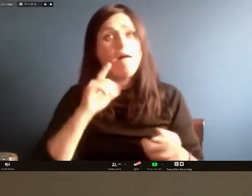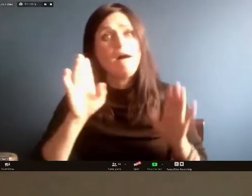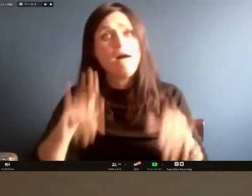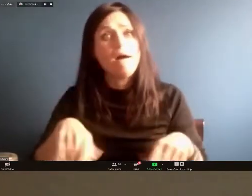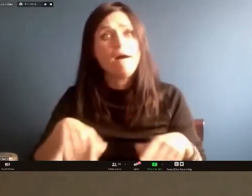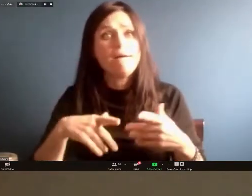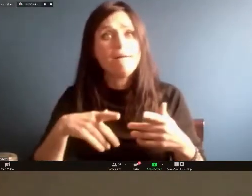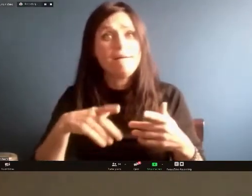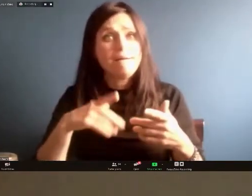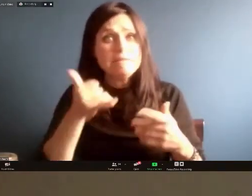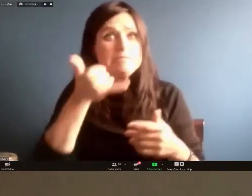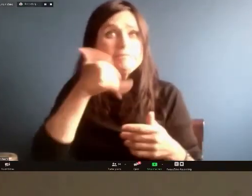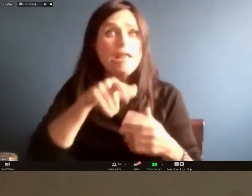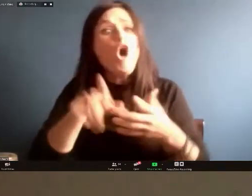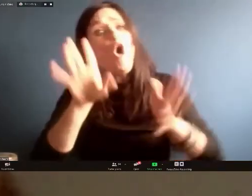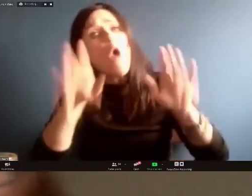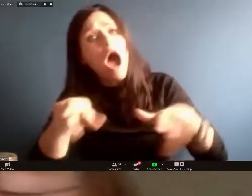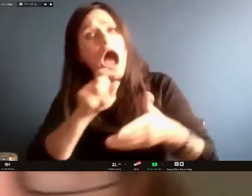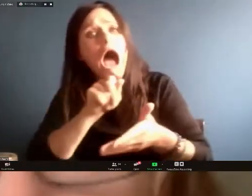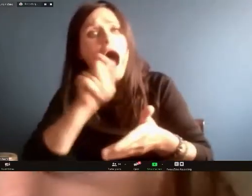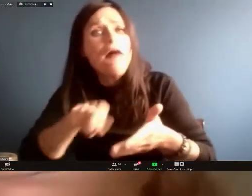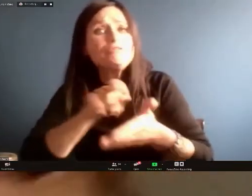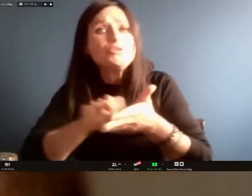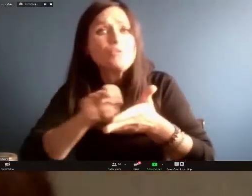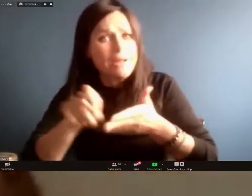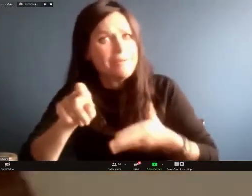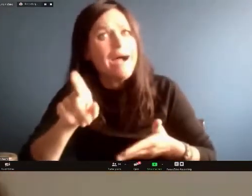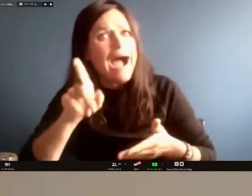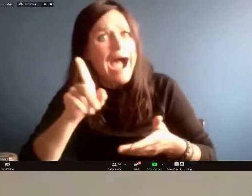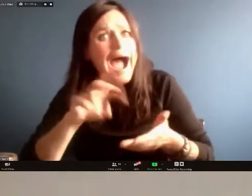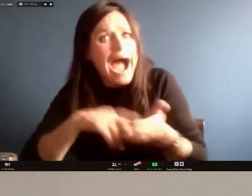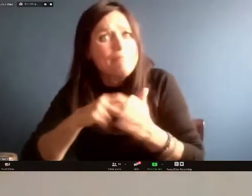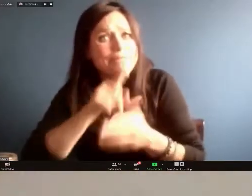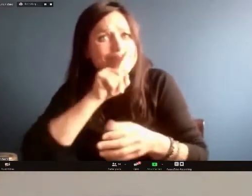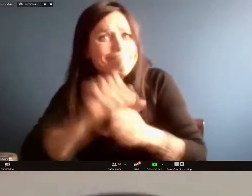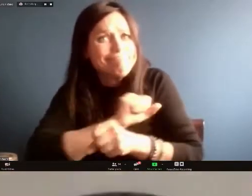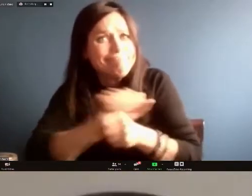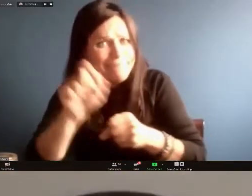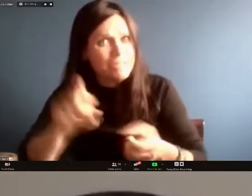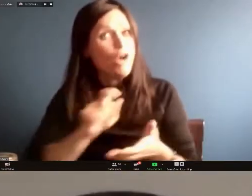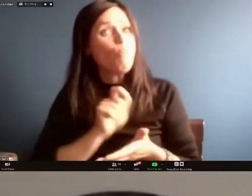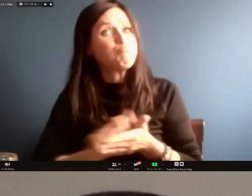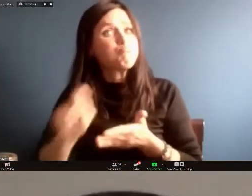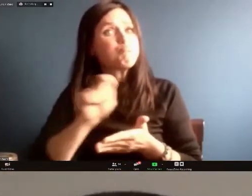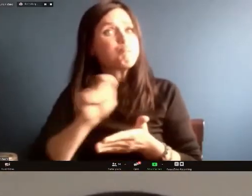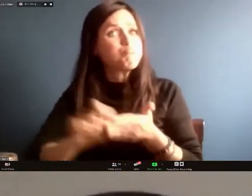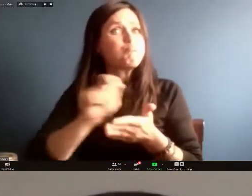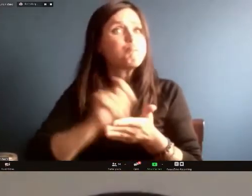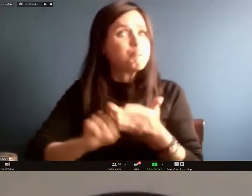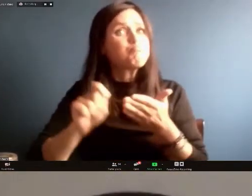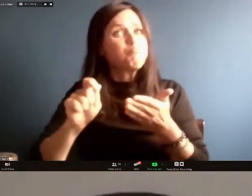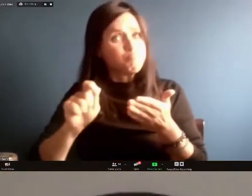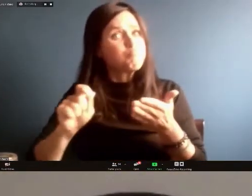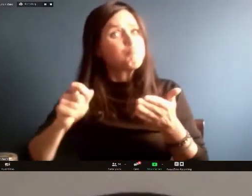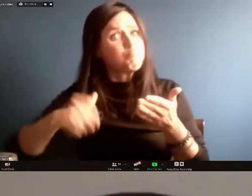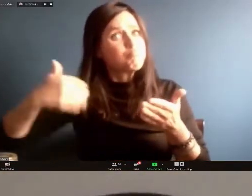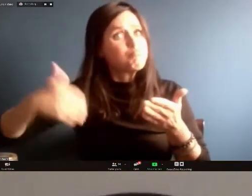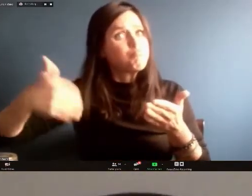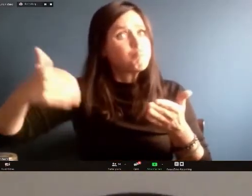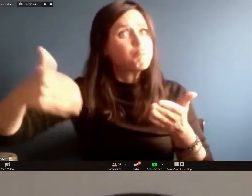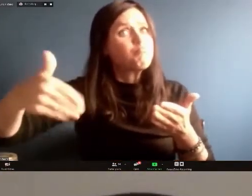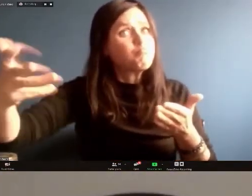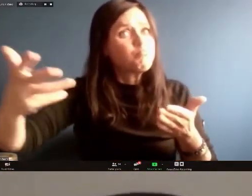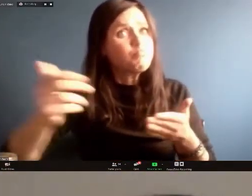wrote a lot when I was your age. And in fact, I can spin around here for a sec and show you a couple of